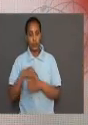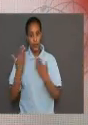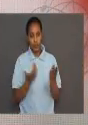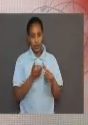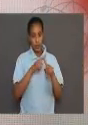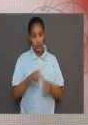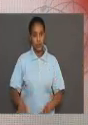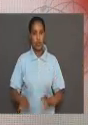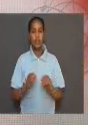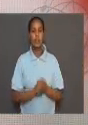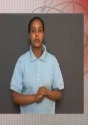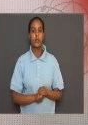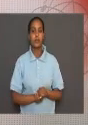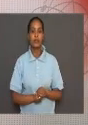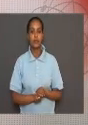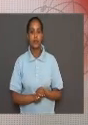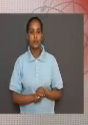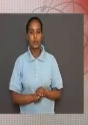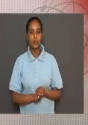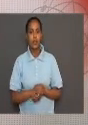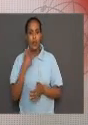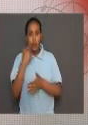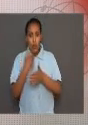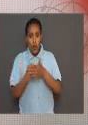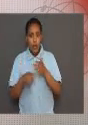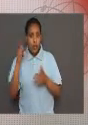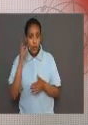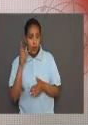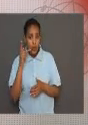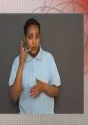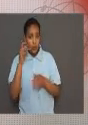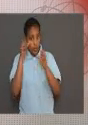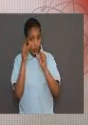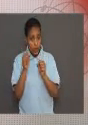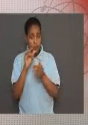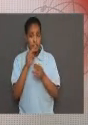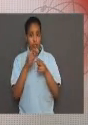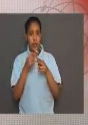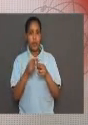Welcome back, students. What polymers were you able to name?